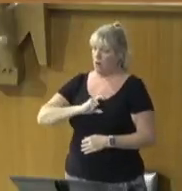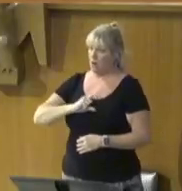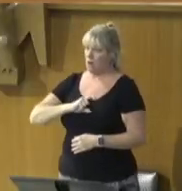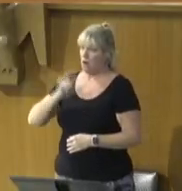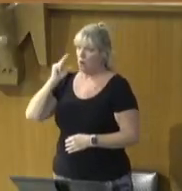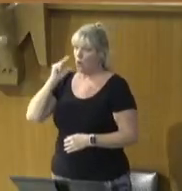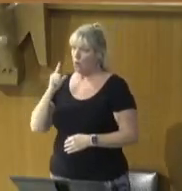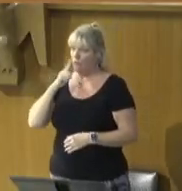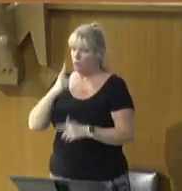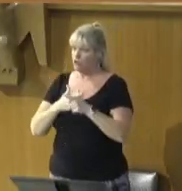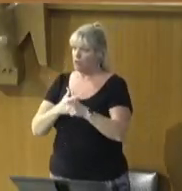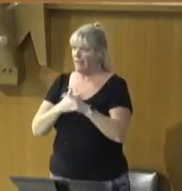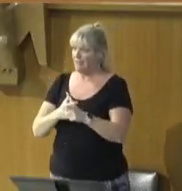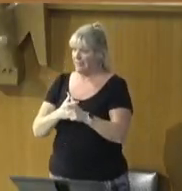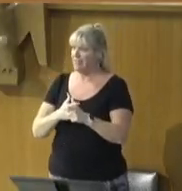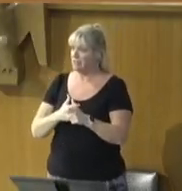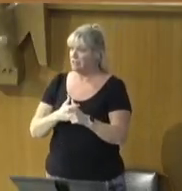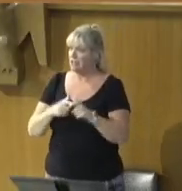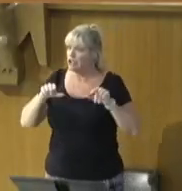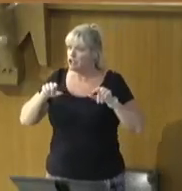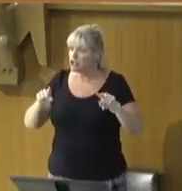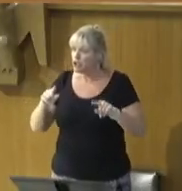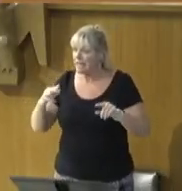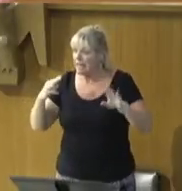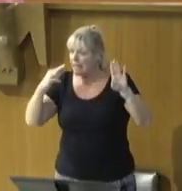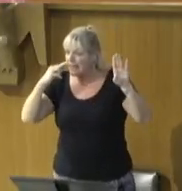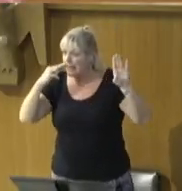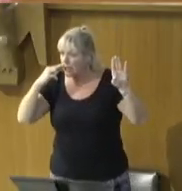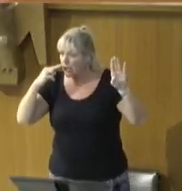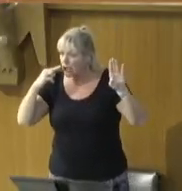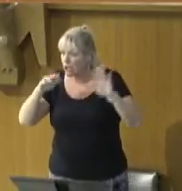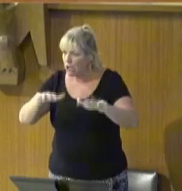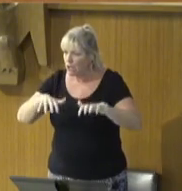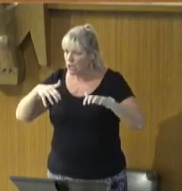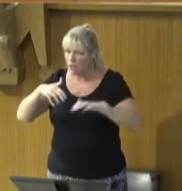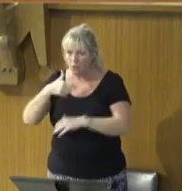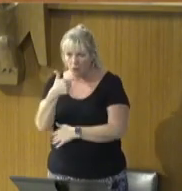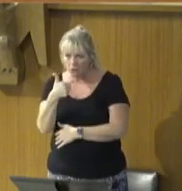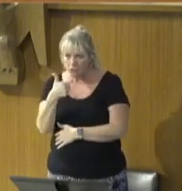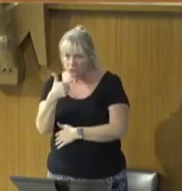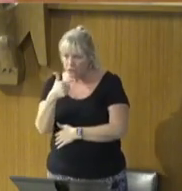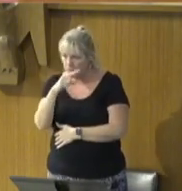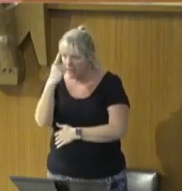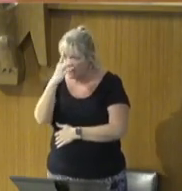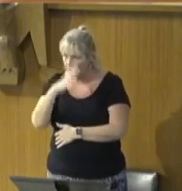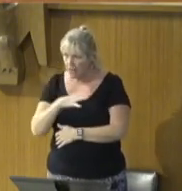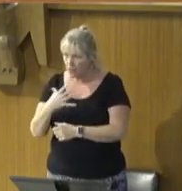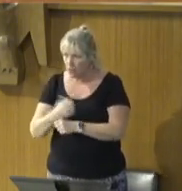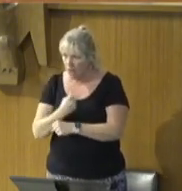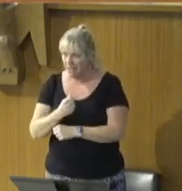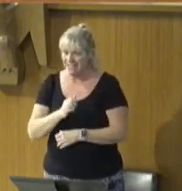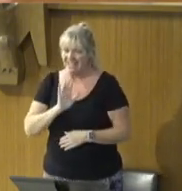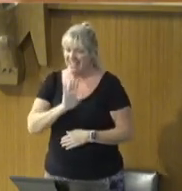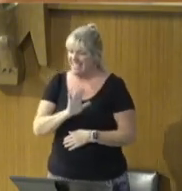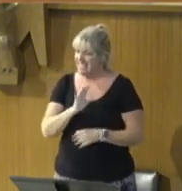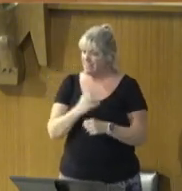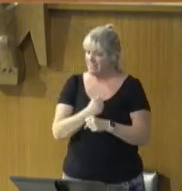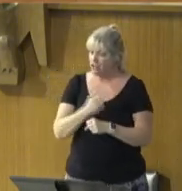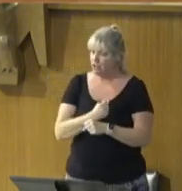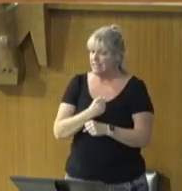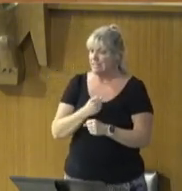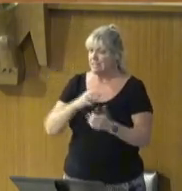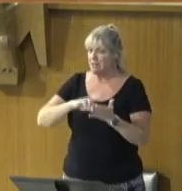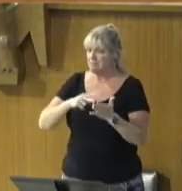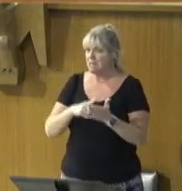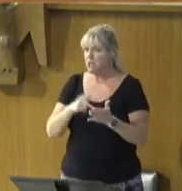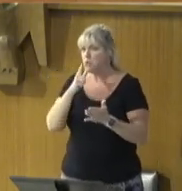Olympic history while Adolf Hitler watched from the stands in Berlin. His victories were not just about who could run the